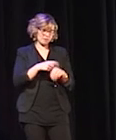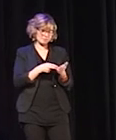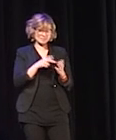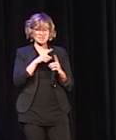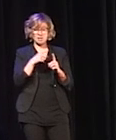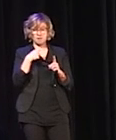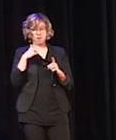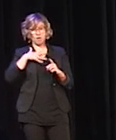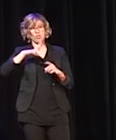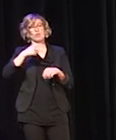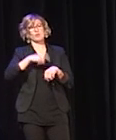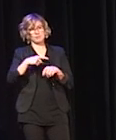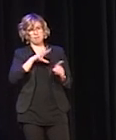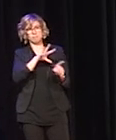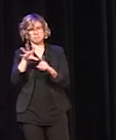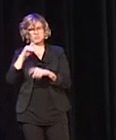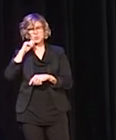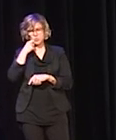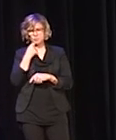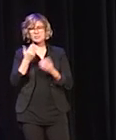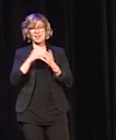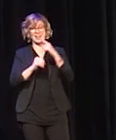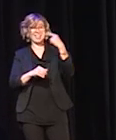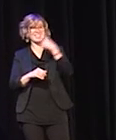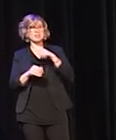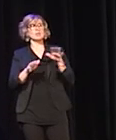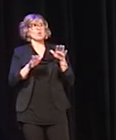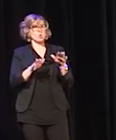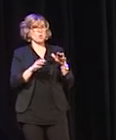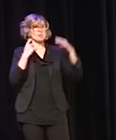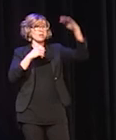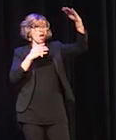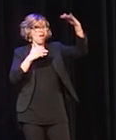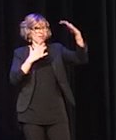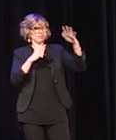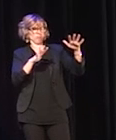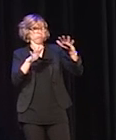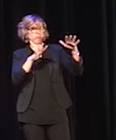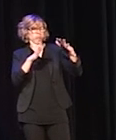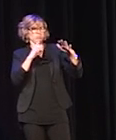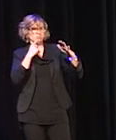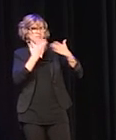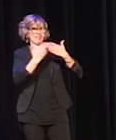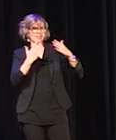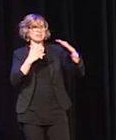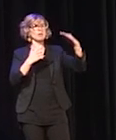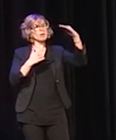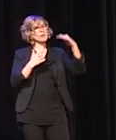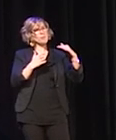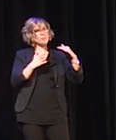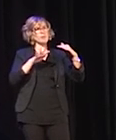really, really cool. But this is, again, it's a breather. Like, if you go through some intense stuff, really think about the viewer. Like, are they, like, okay? Do they need some